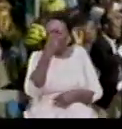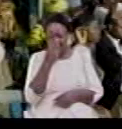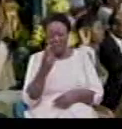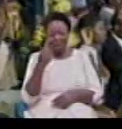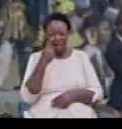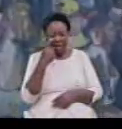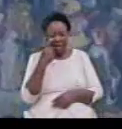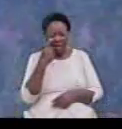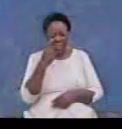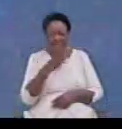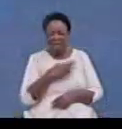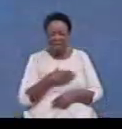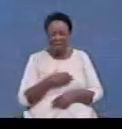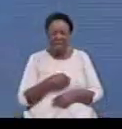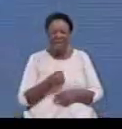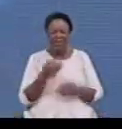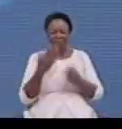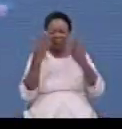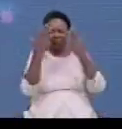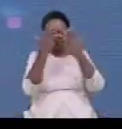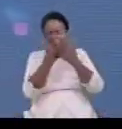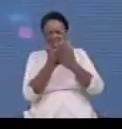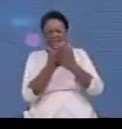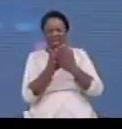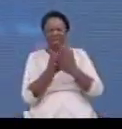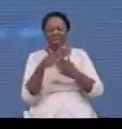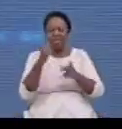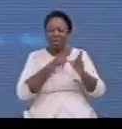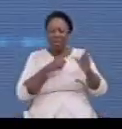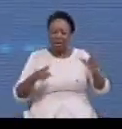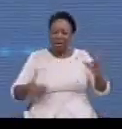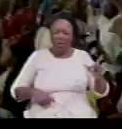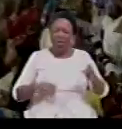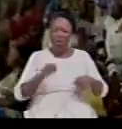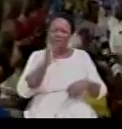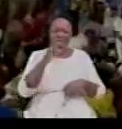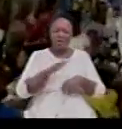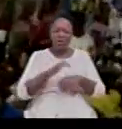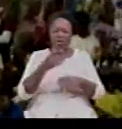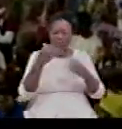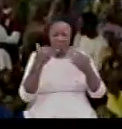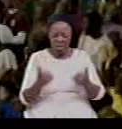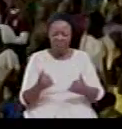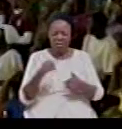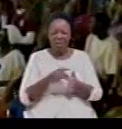and dim eyesight, the Lord is touching you right now.